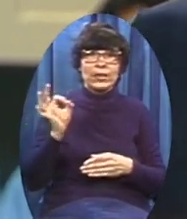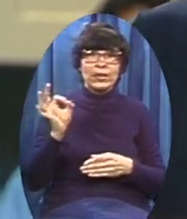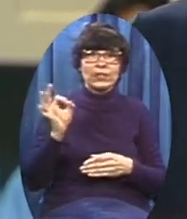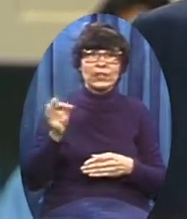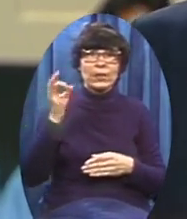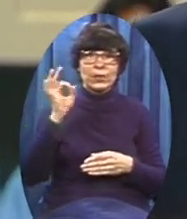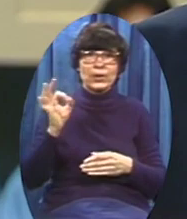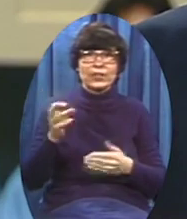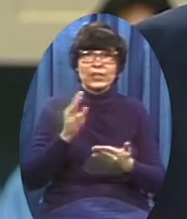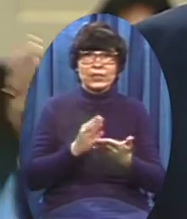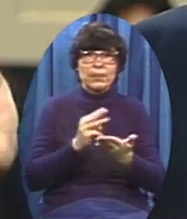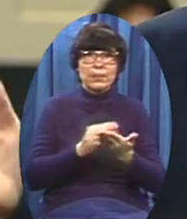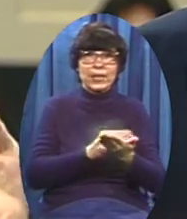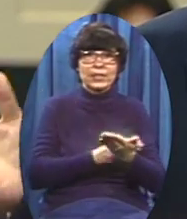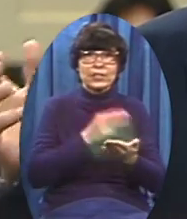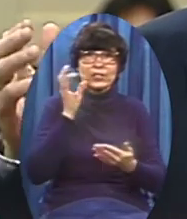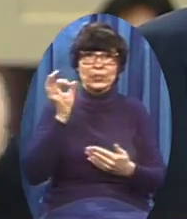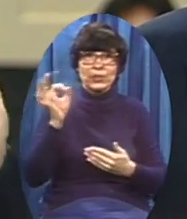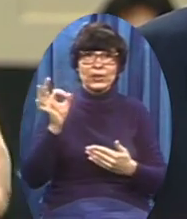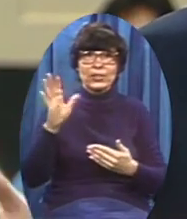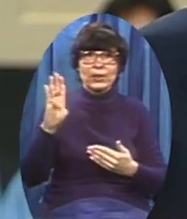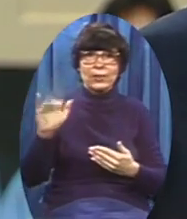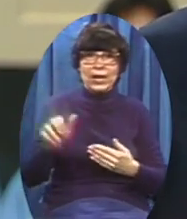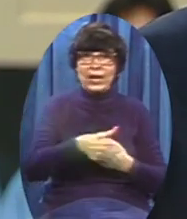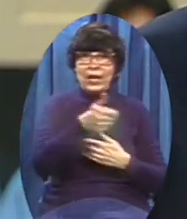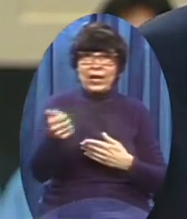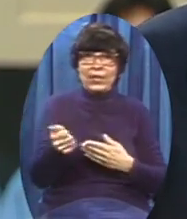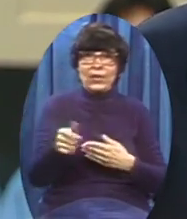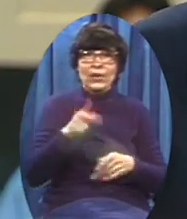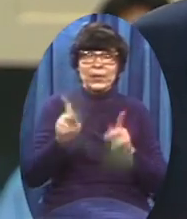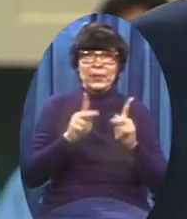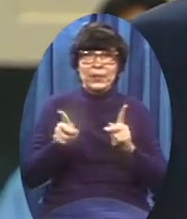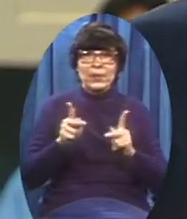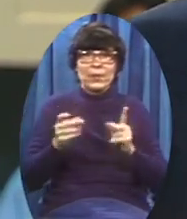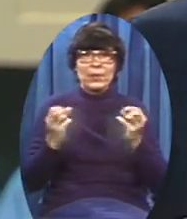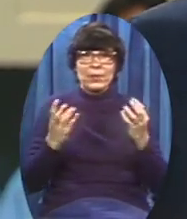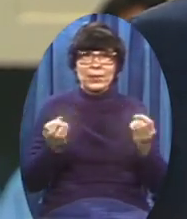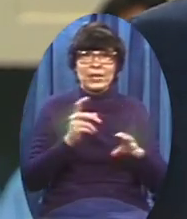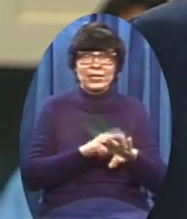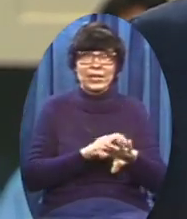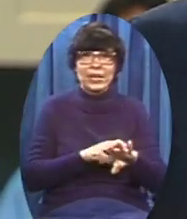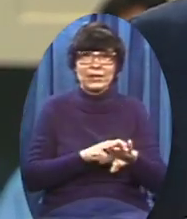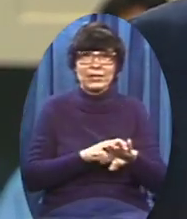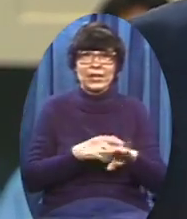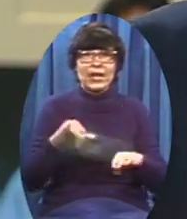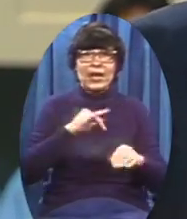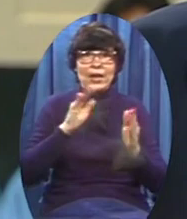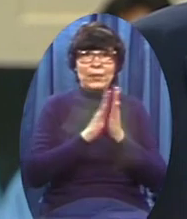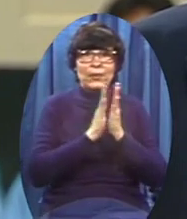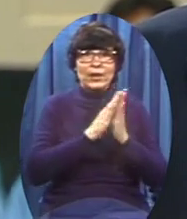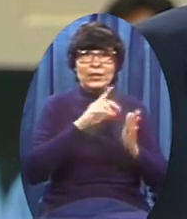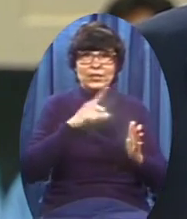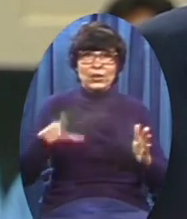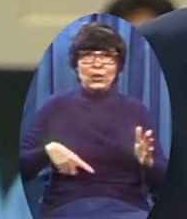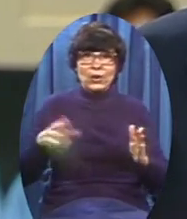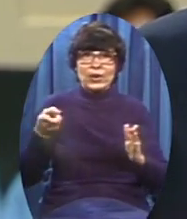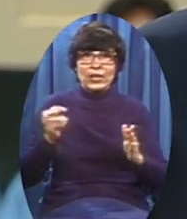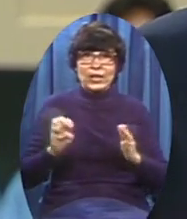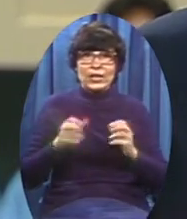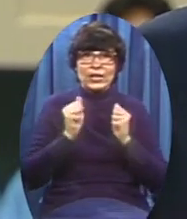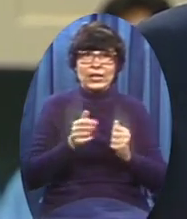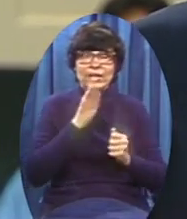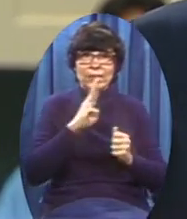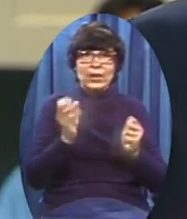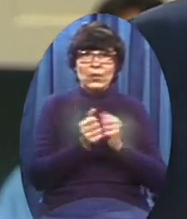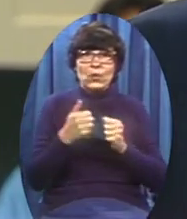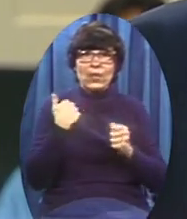that everybody thought it, nobody knew it was Harold's, Dr. Smith's sermon. So I praise the Lord he can be with us for this week of meetings,